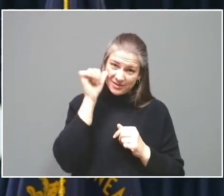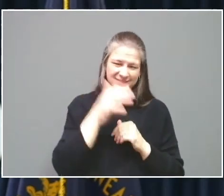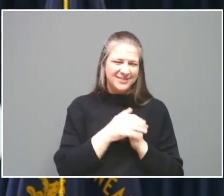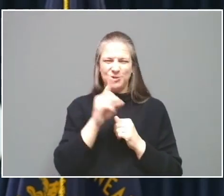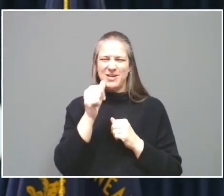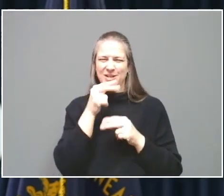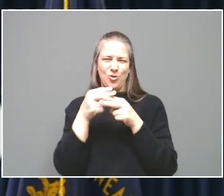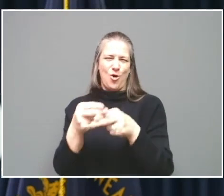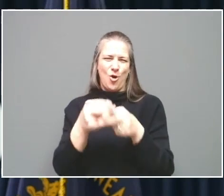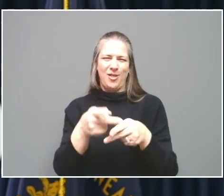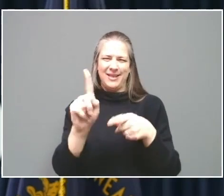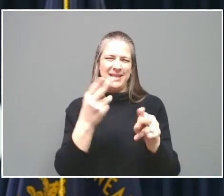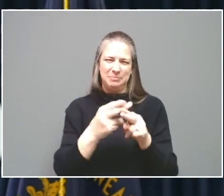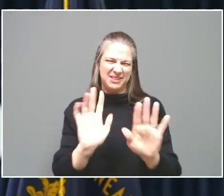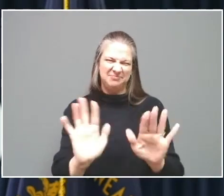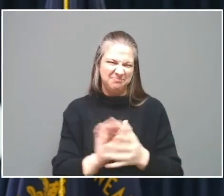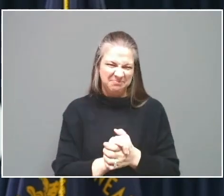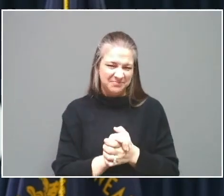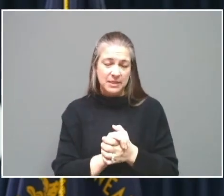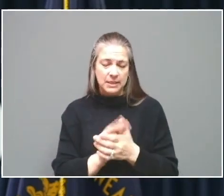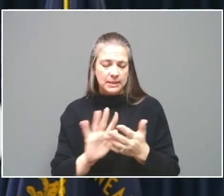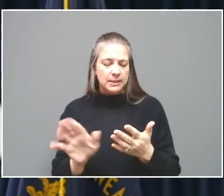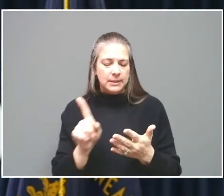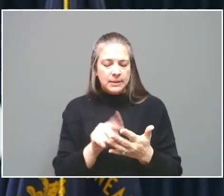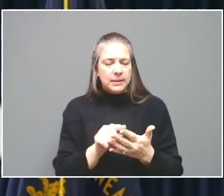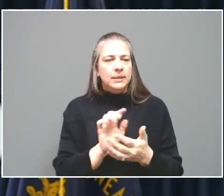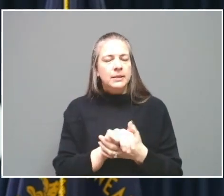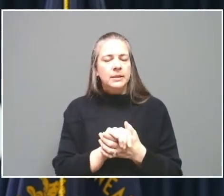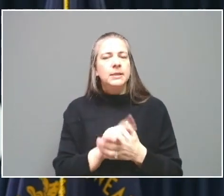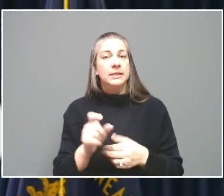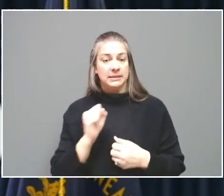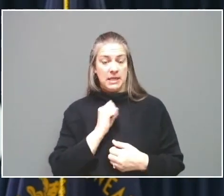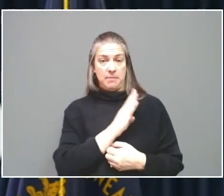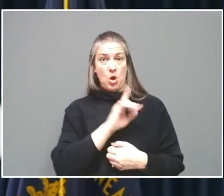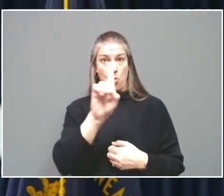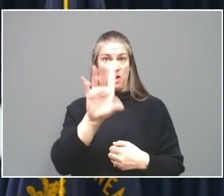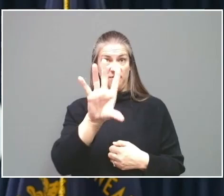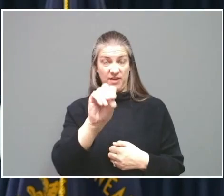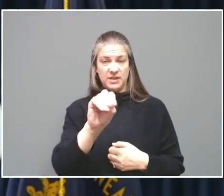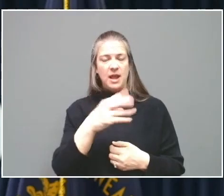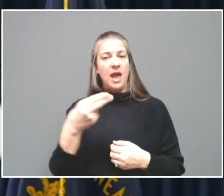names. Second one is my thoughts on Senate Bill 150 and House Bill